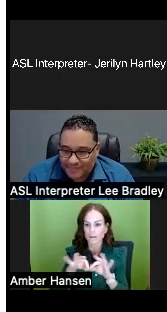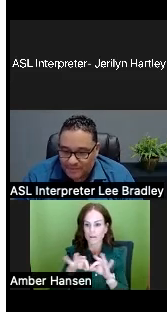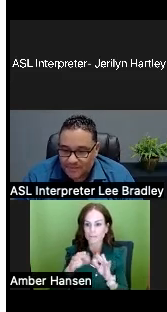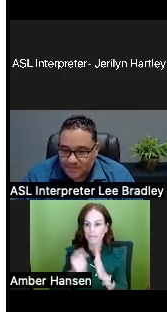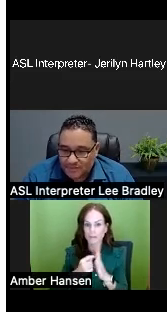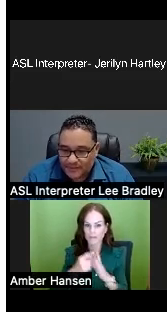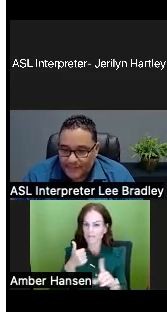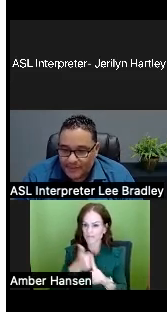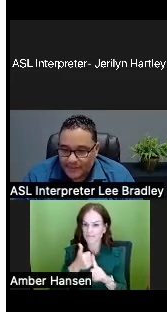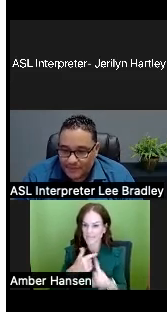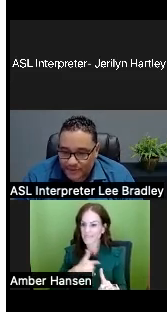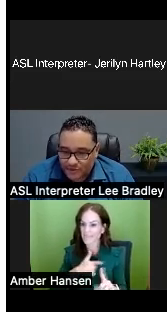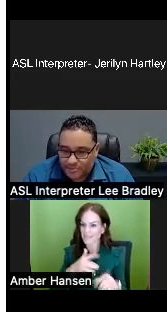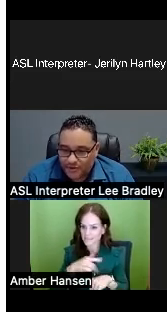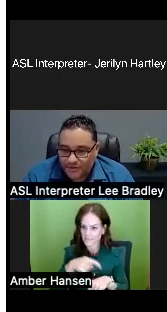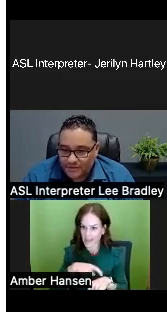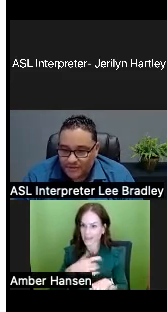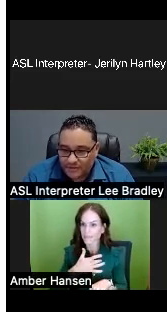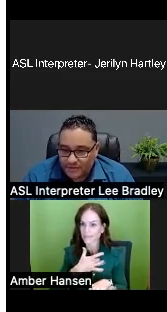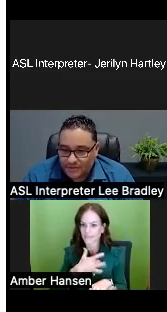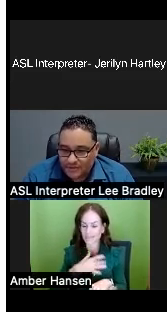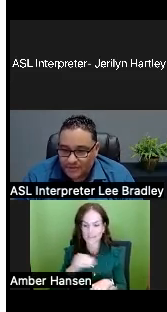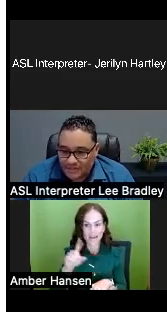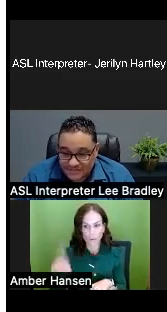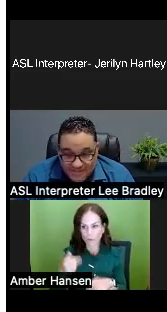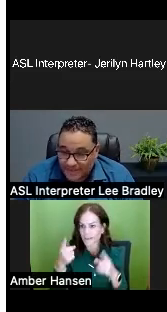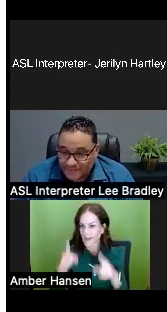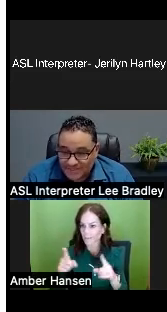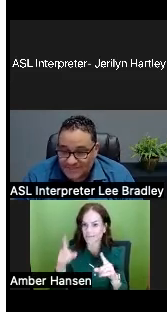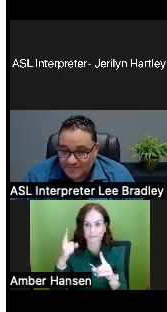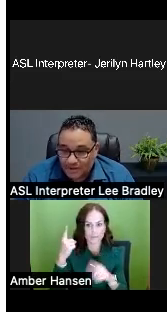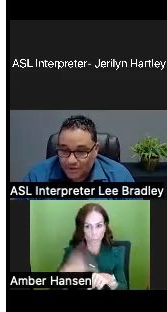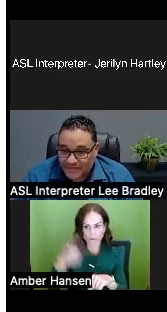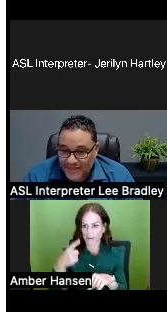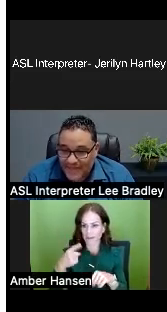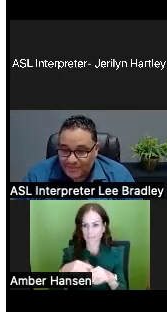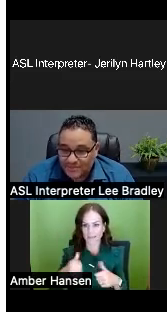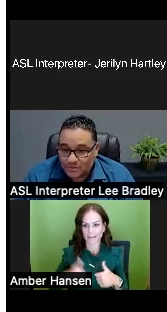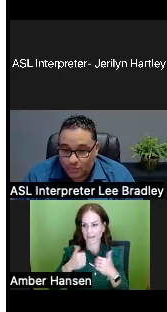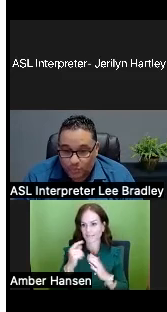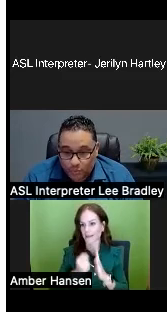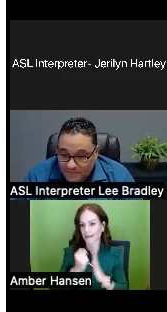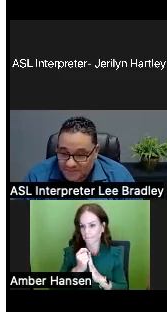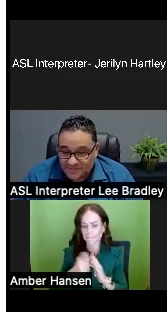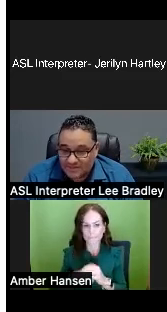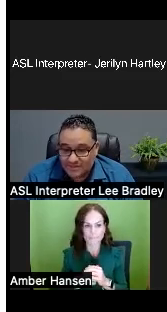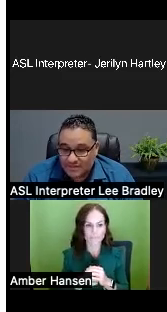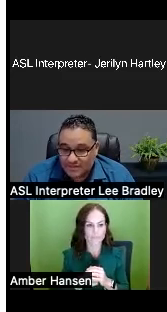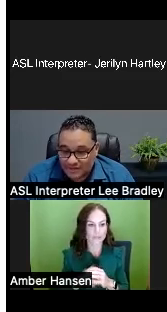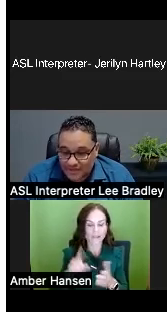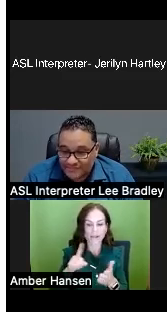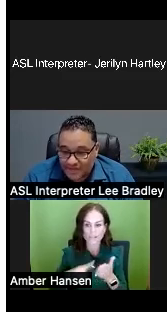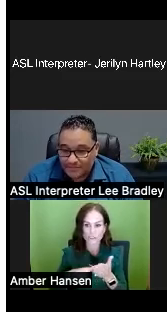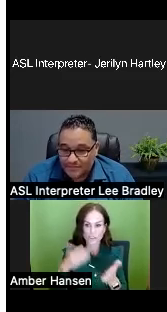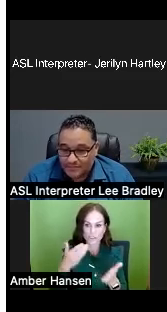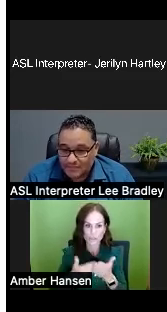ASAP. The critical period is time sensitive and only happens once in